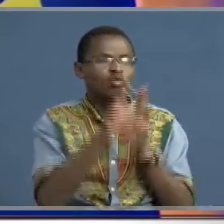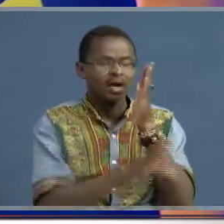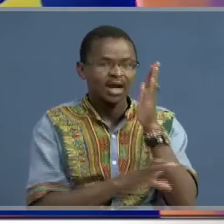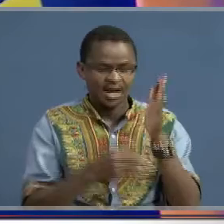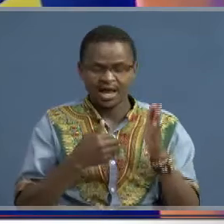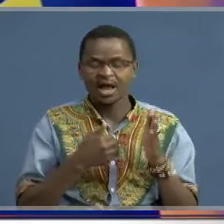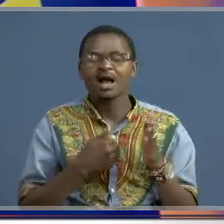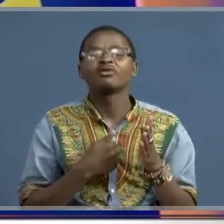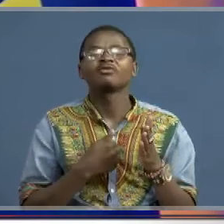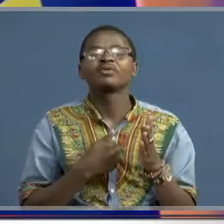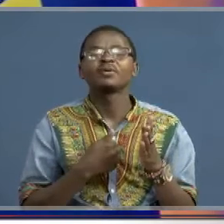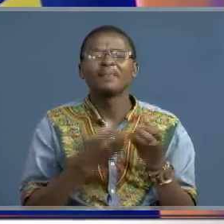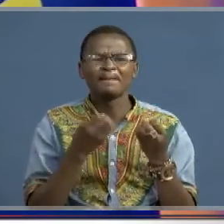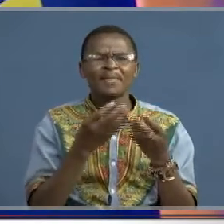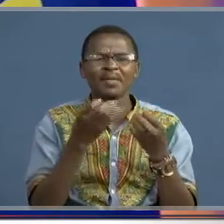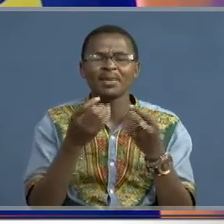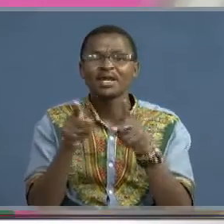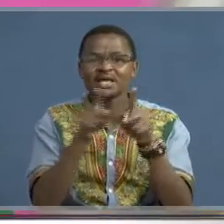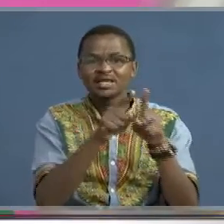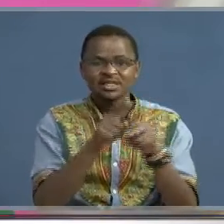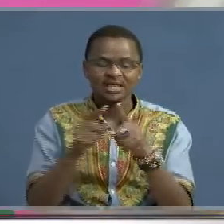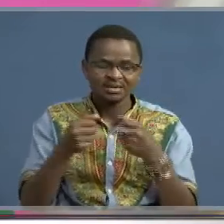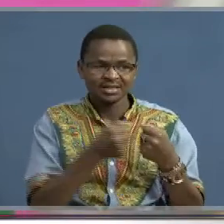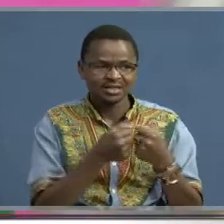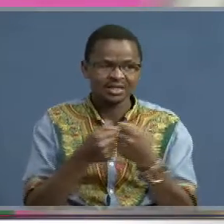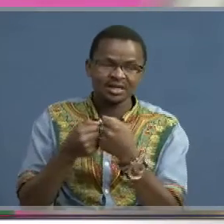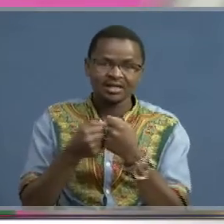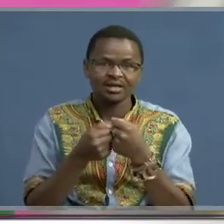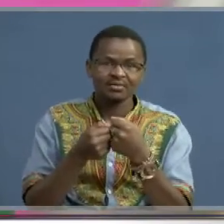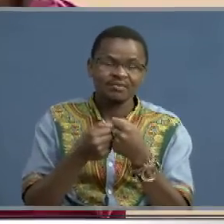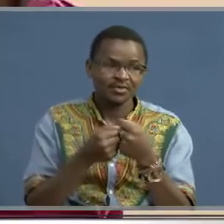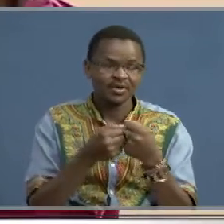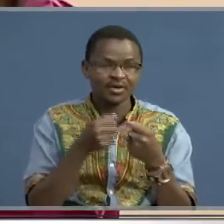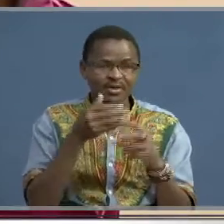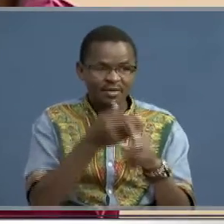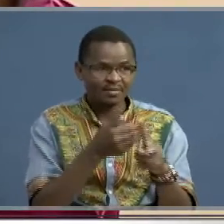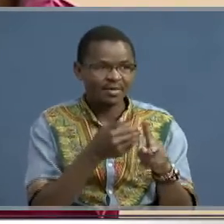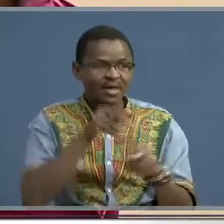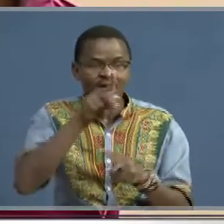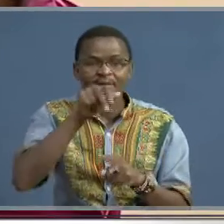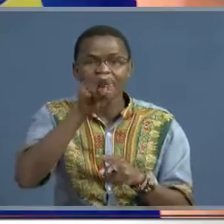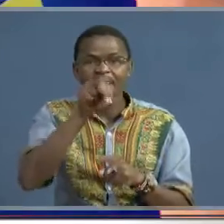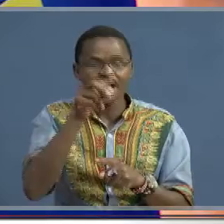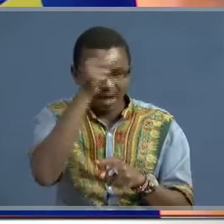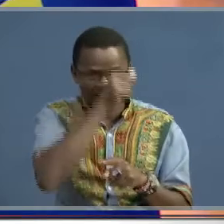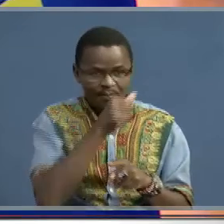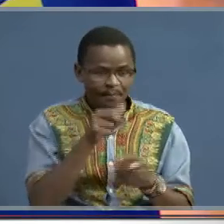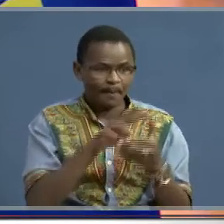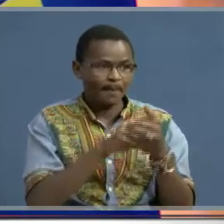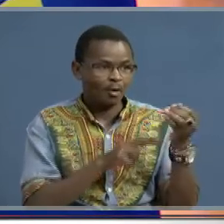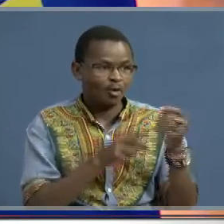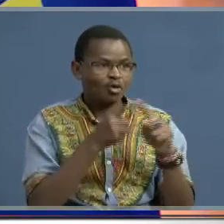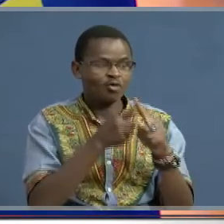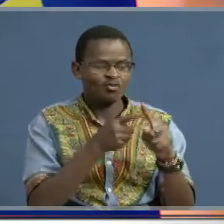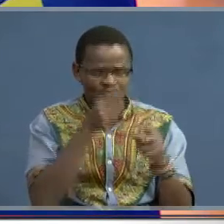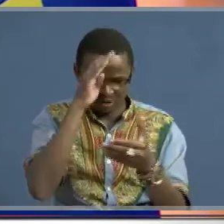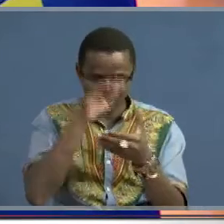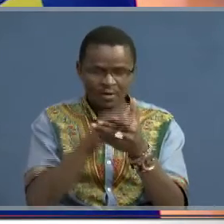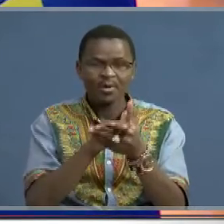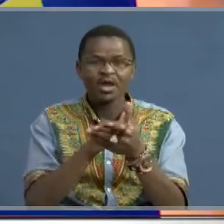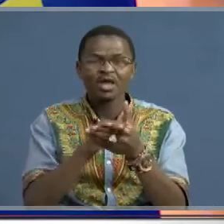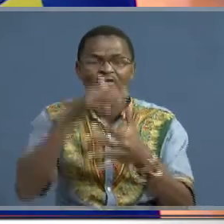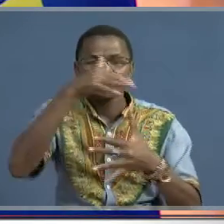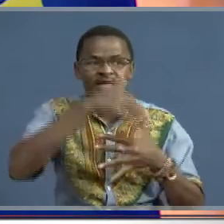faced many similar challenges. Both firm believers in Pan-Africanism. We are both firm believers that the